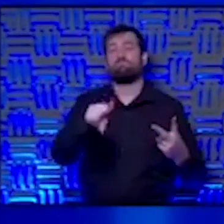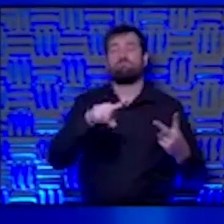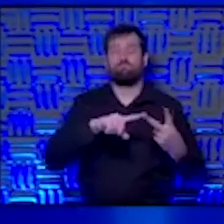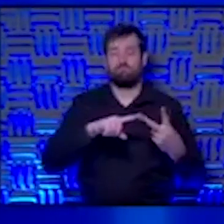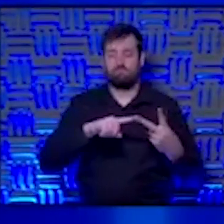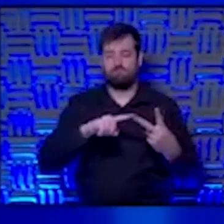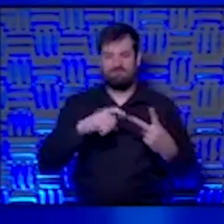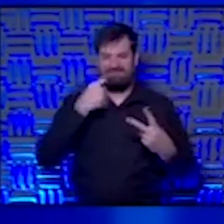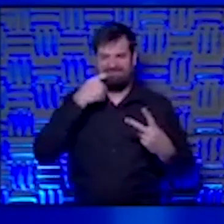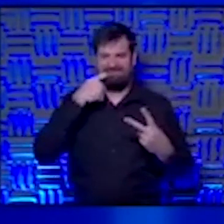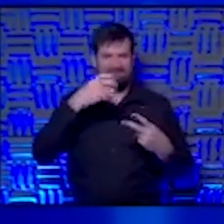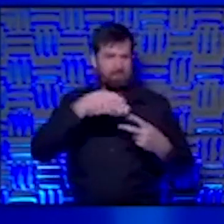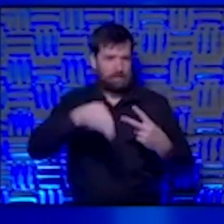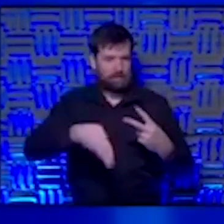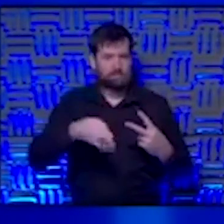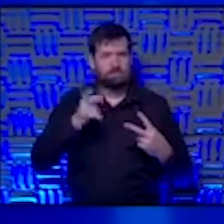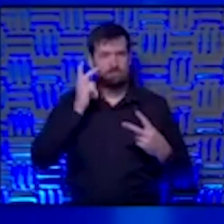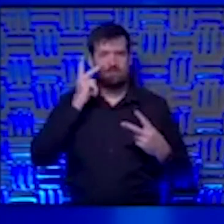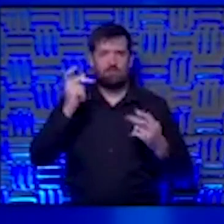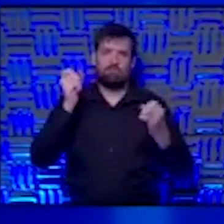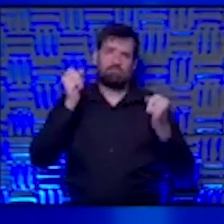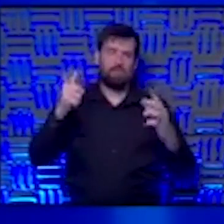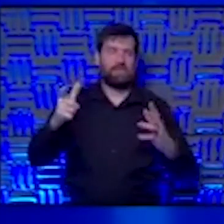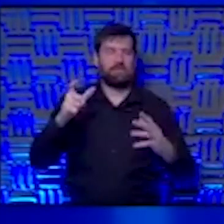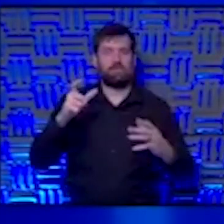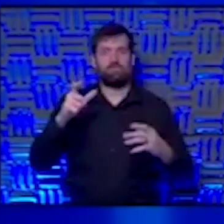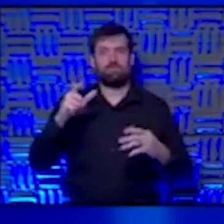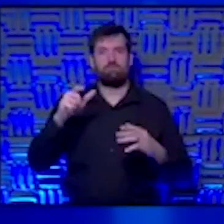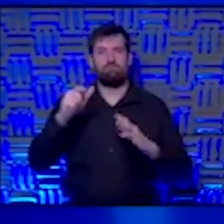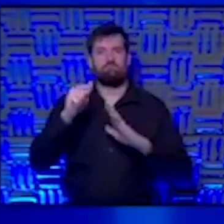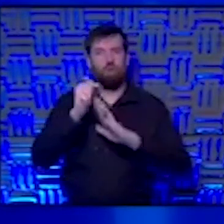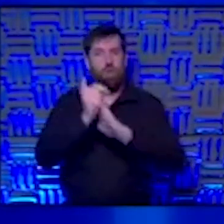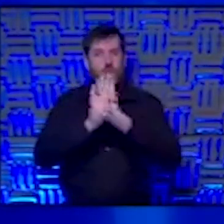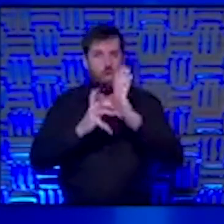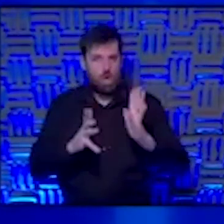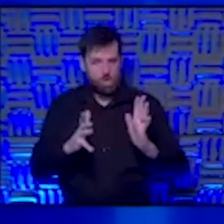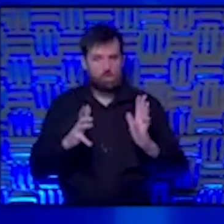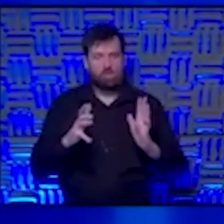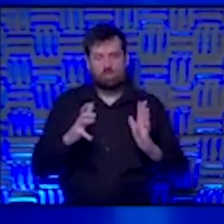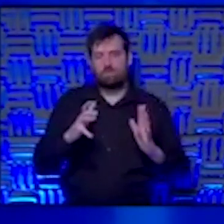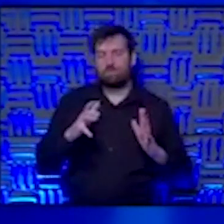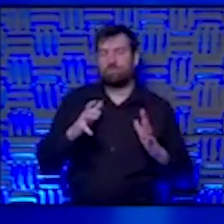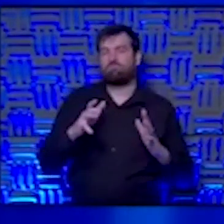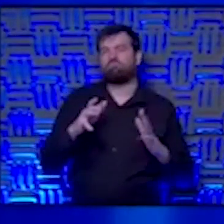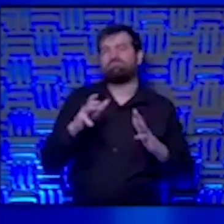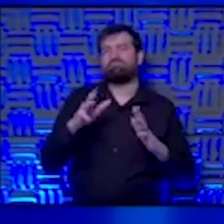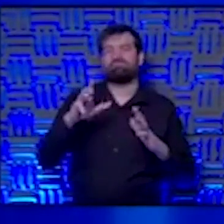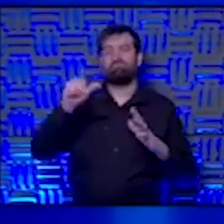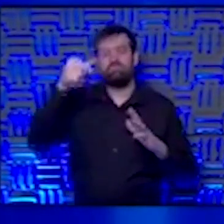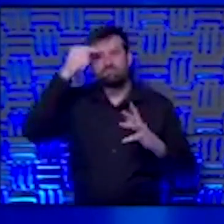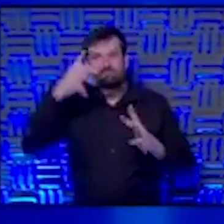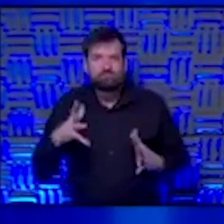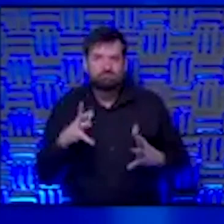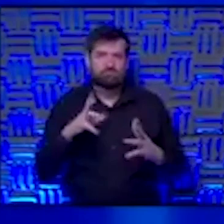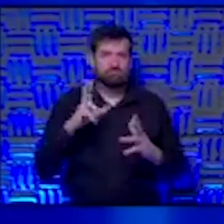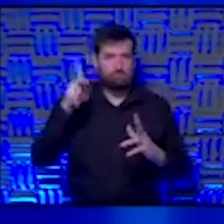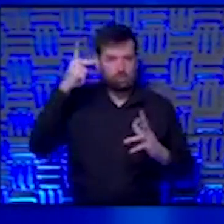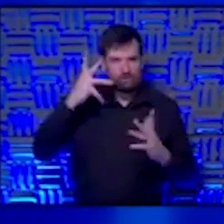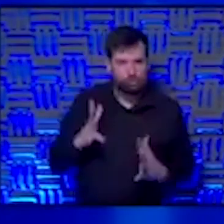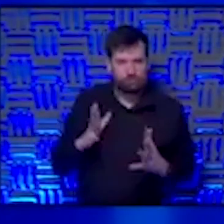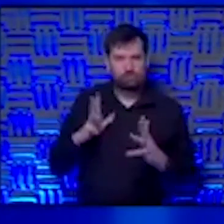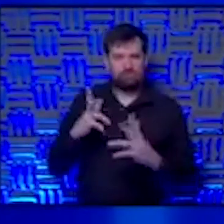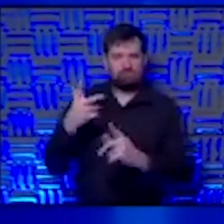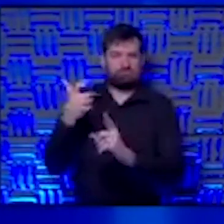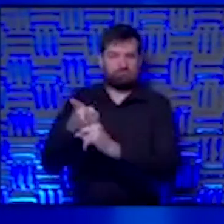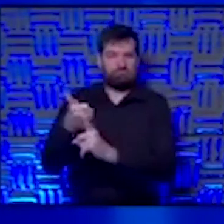over the weekend, we saw a lot of lawmakers getting vaccines. And, yes, there's an understanding that, the